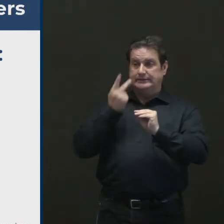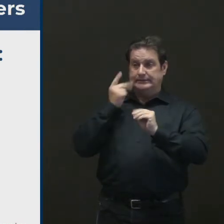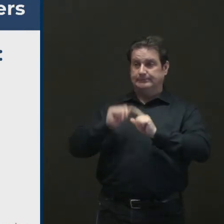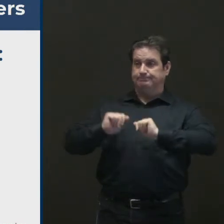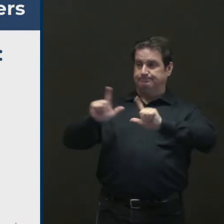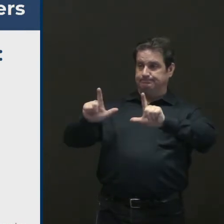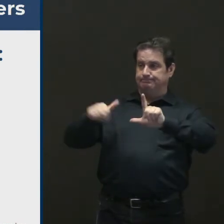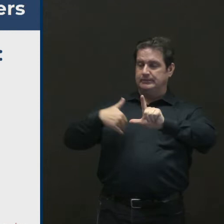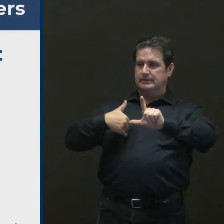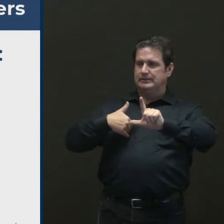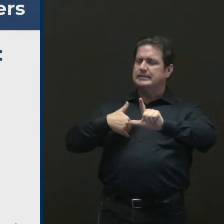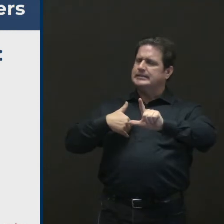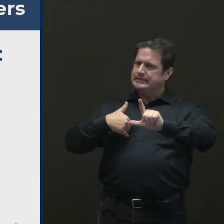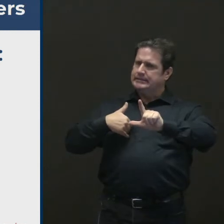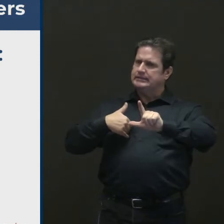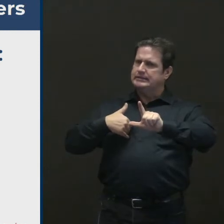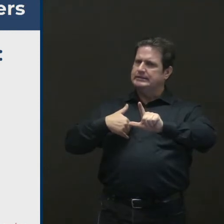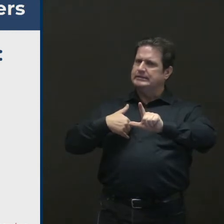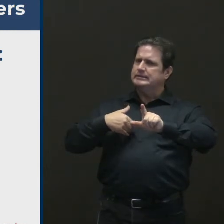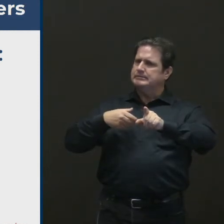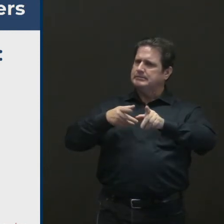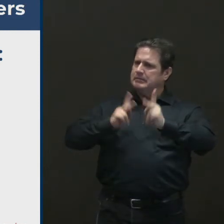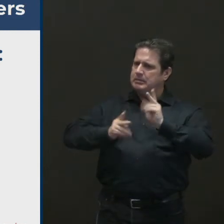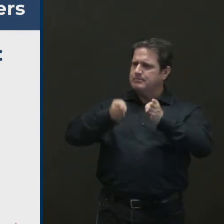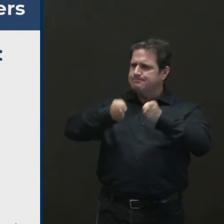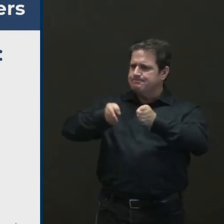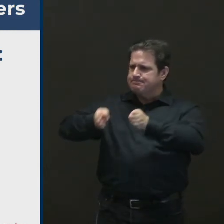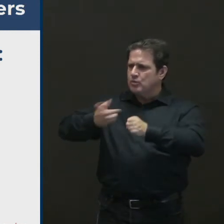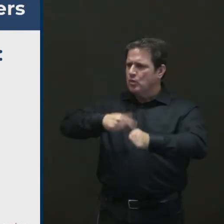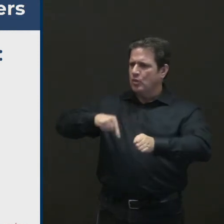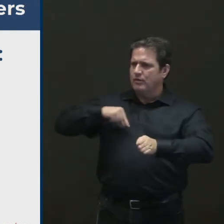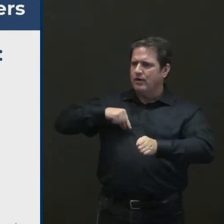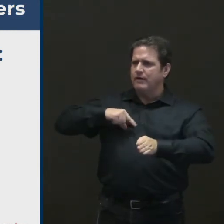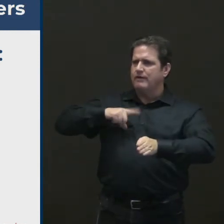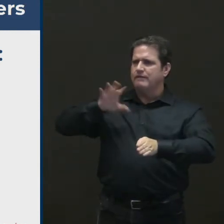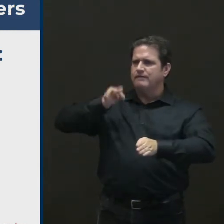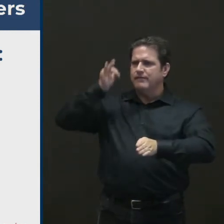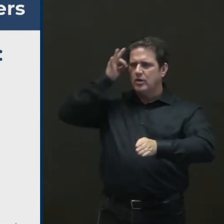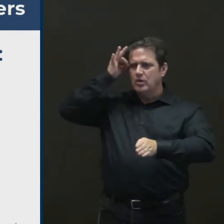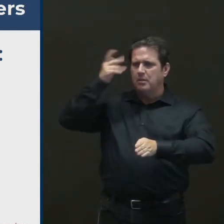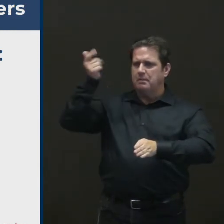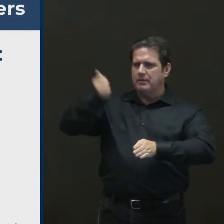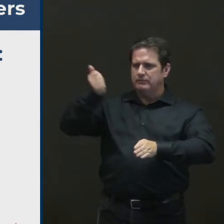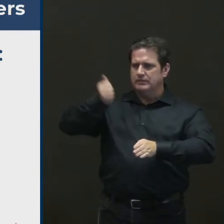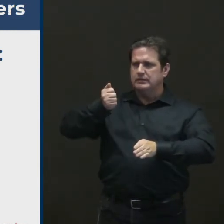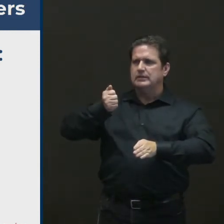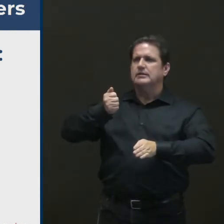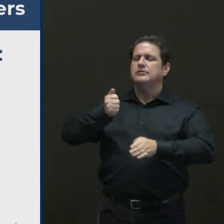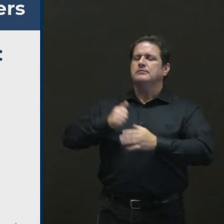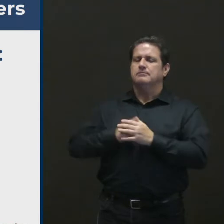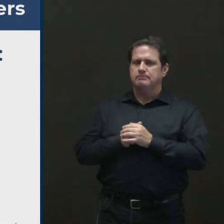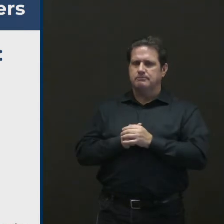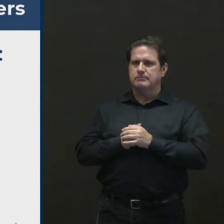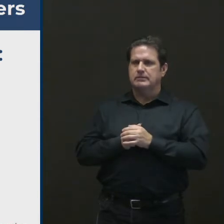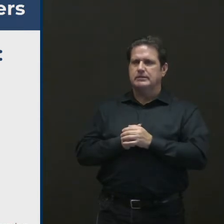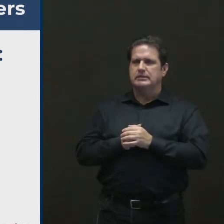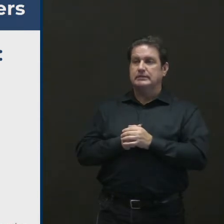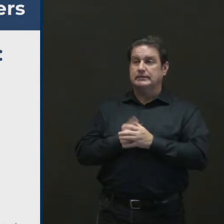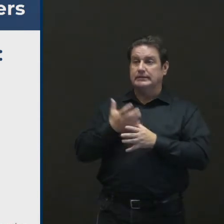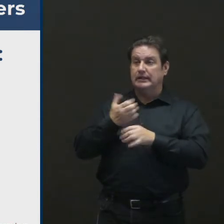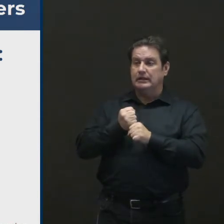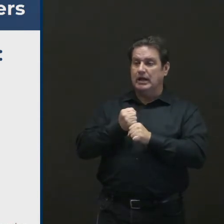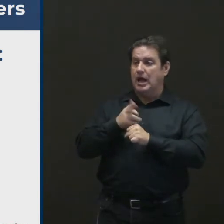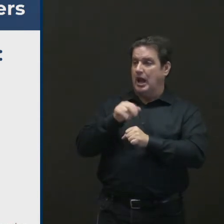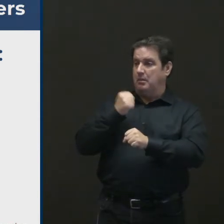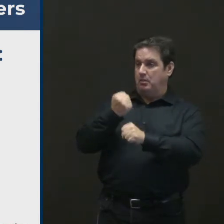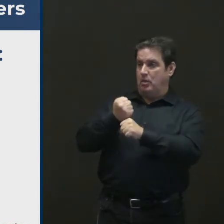are solely individuals who qualify for the federal benefit. The total number of individuals who've received